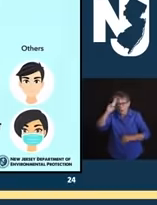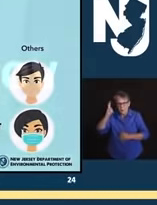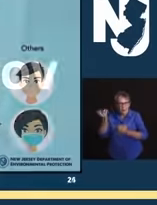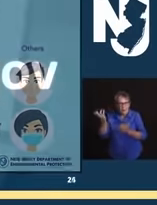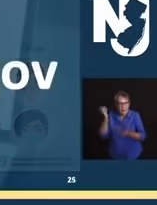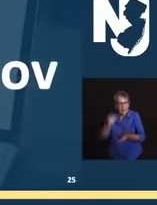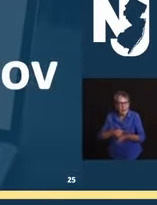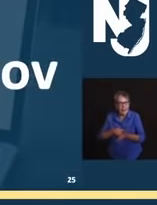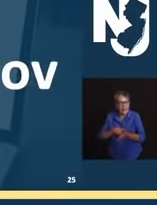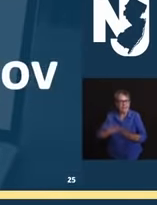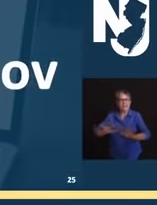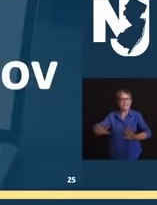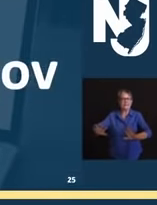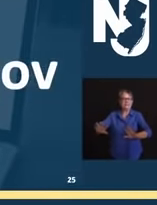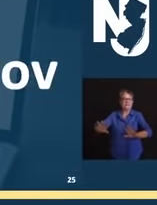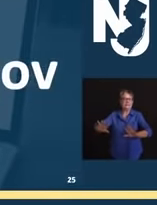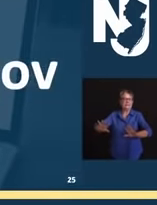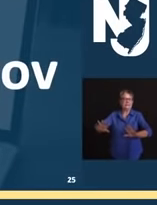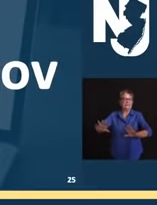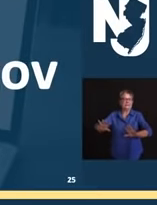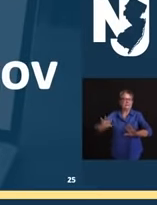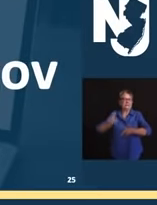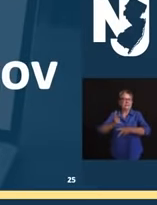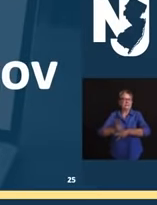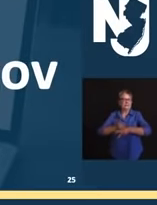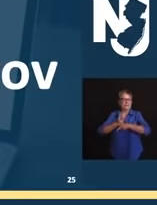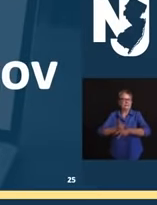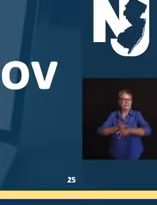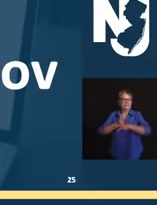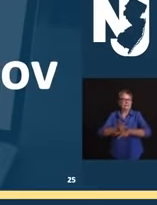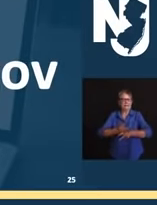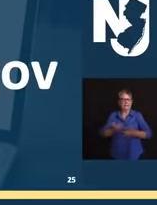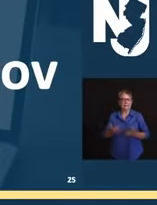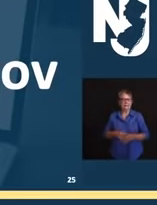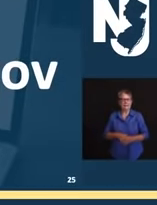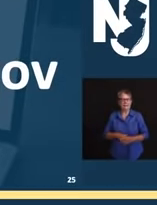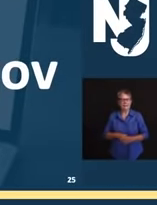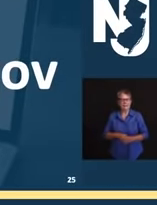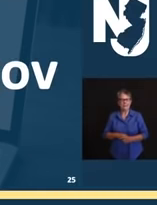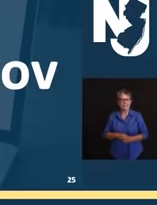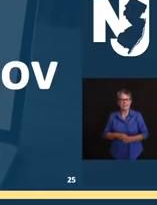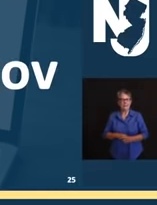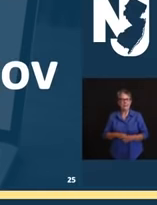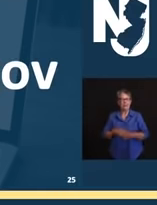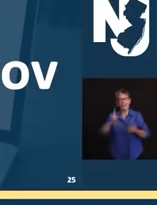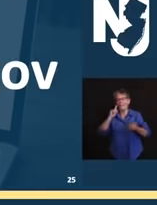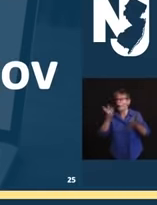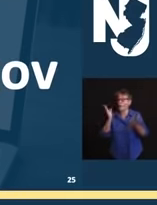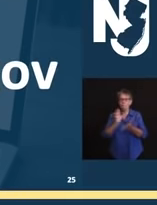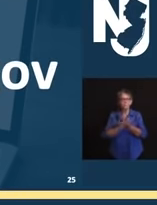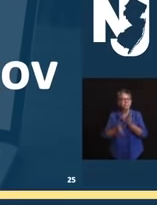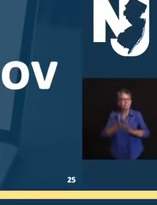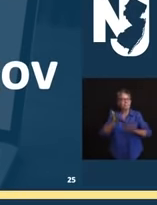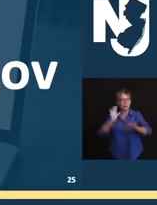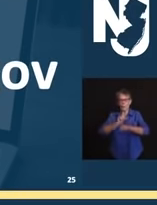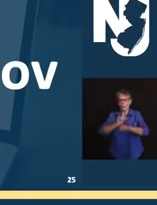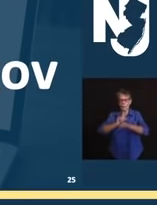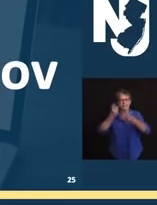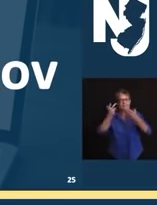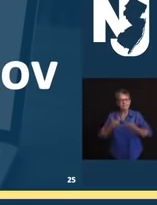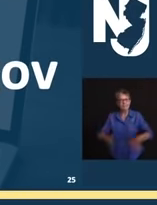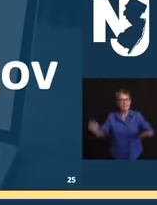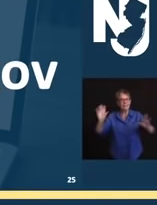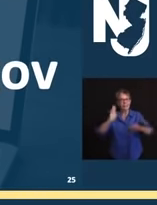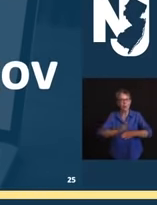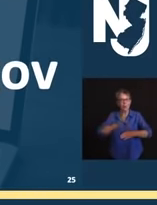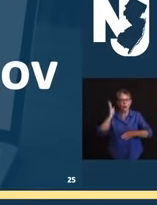not done. Right now, we are paused in stage 2 of our restart. I want us to be able to reopen more businesses